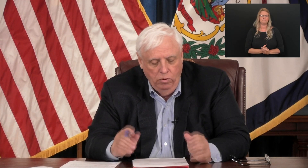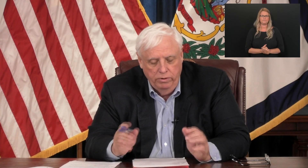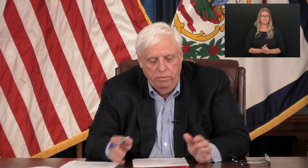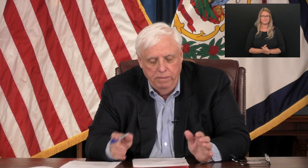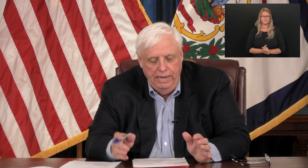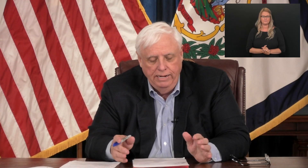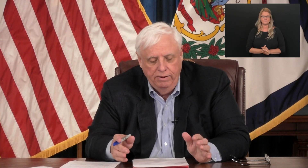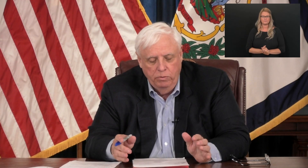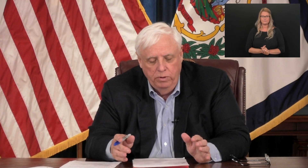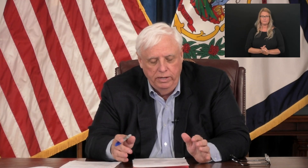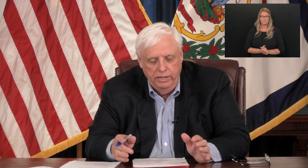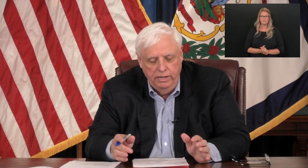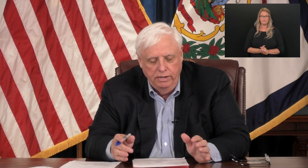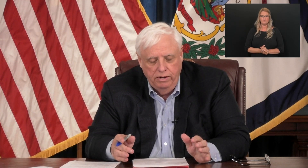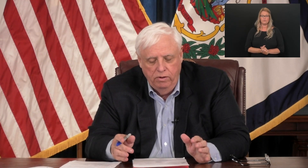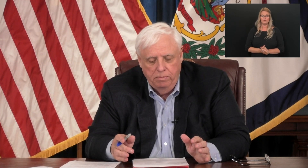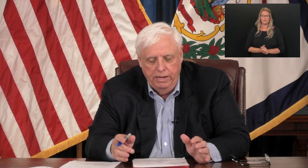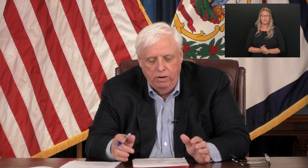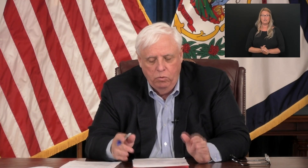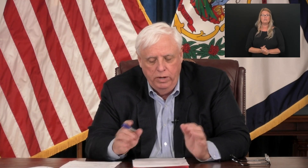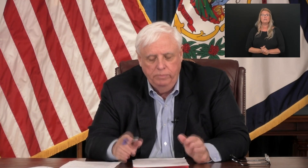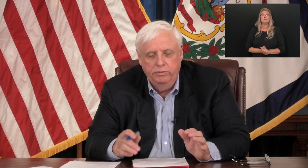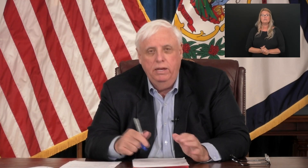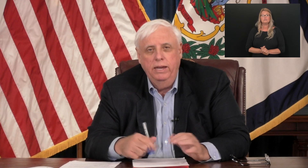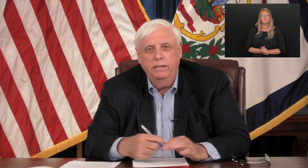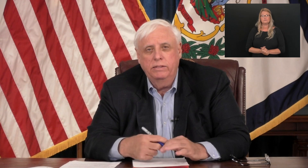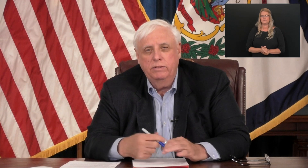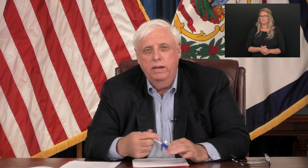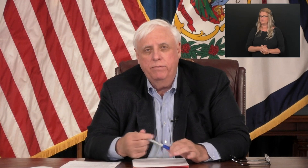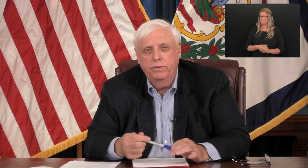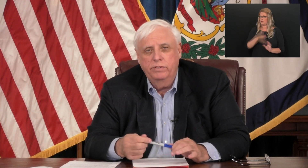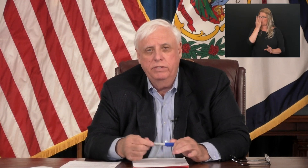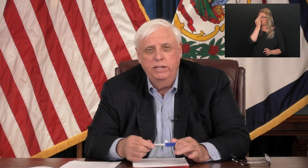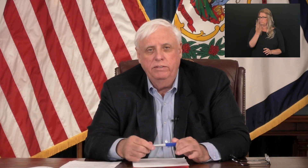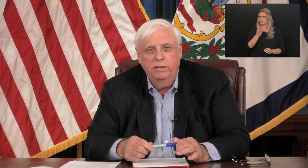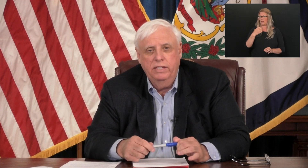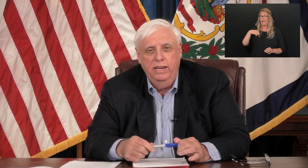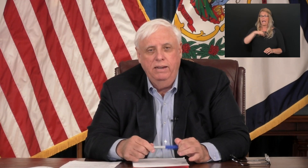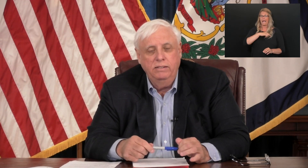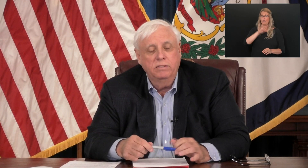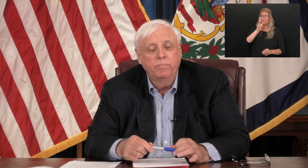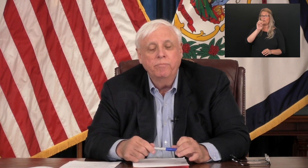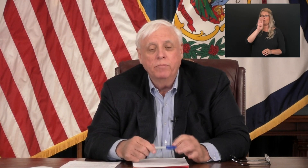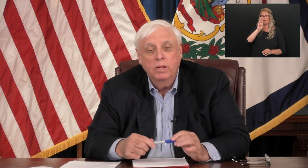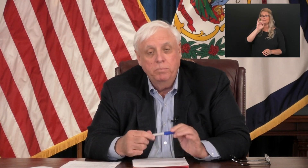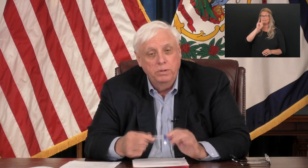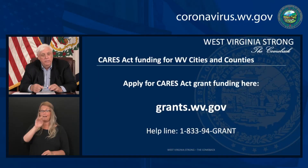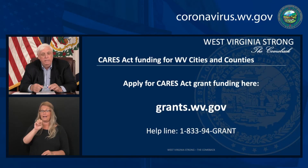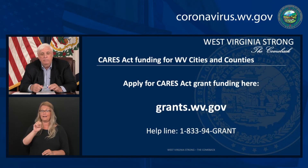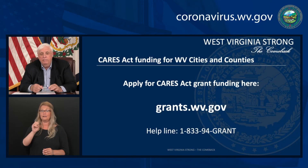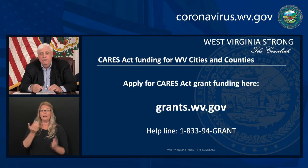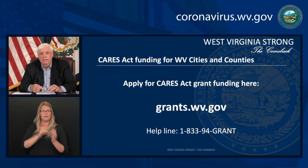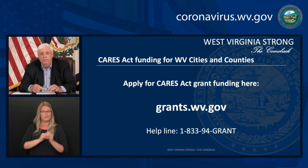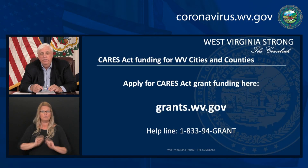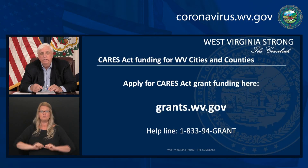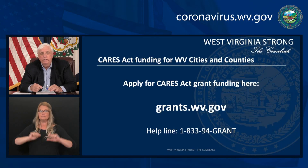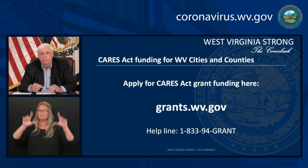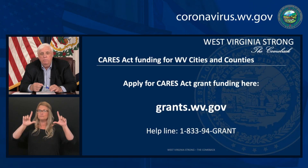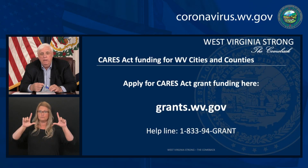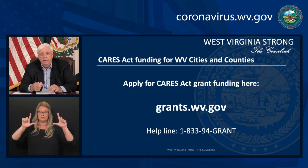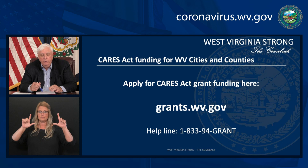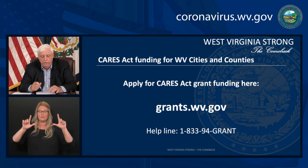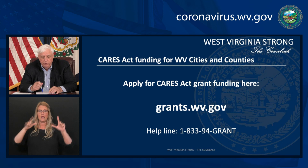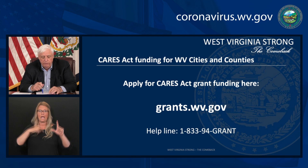I want to remind everyone again, about our website that's up for the cities and the counties. Please, as I continue